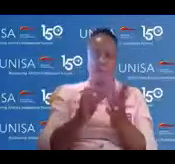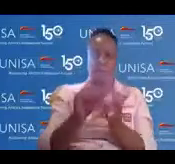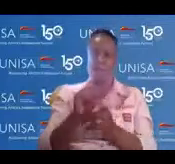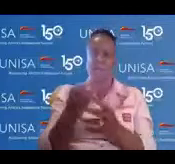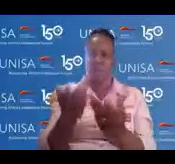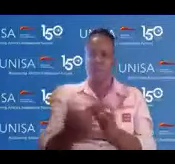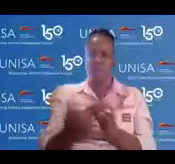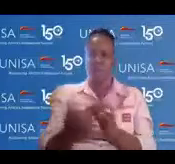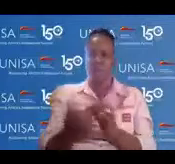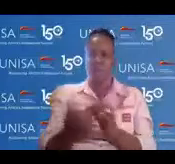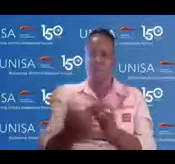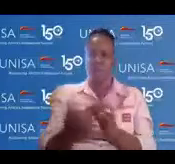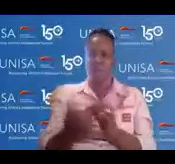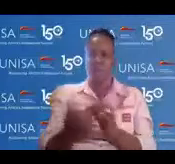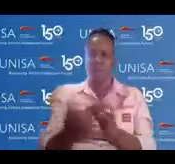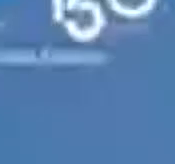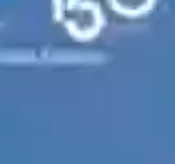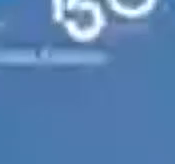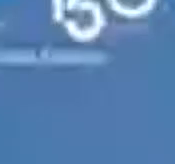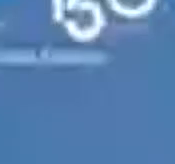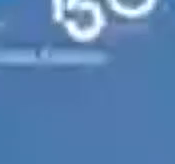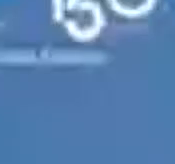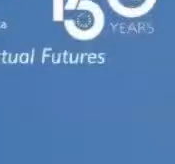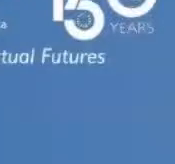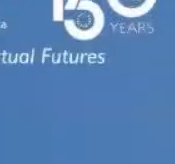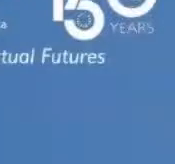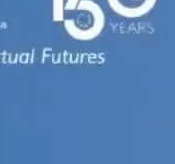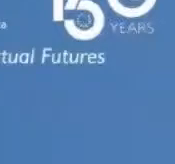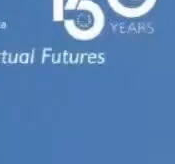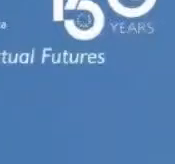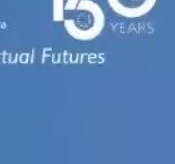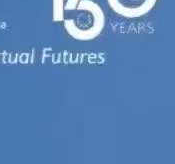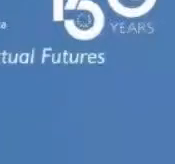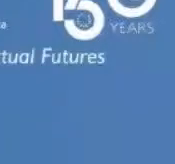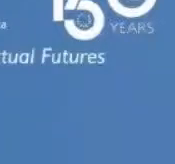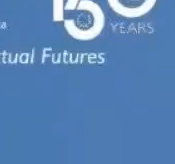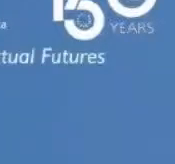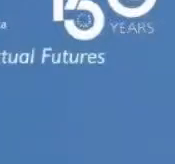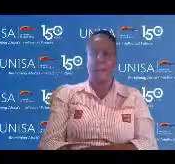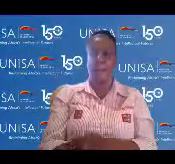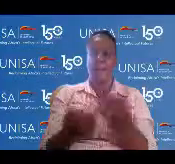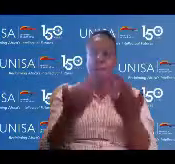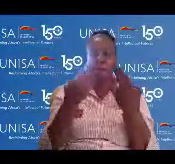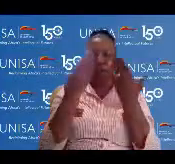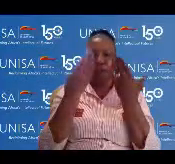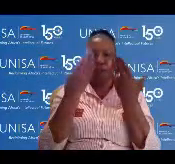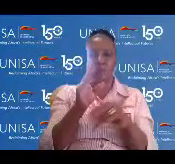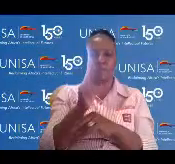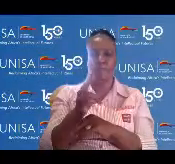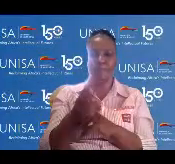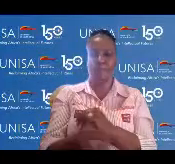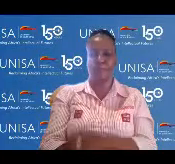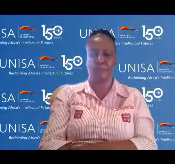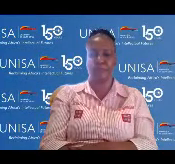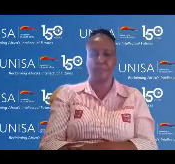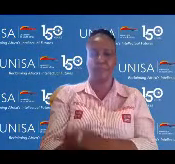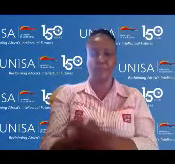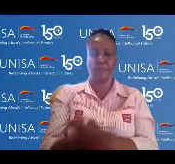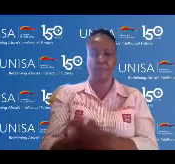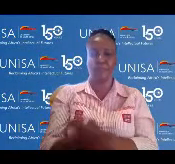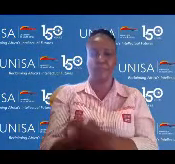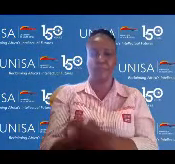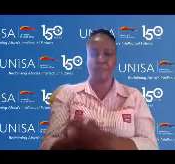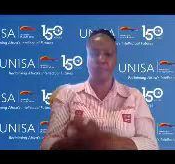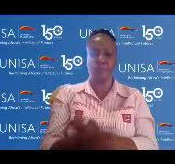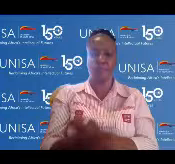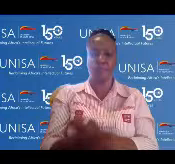Thank you, Dr. Chetty. Good morning, colleagues and students. My name is Kwanele. I am